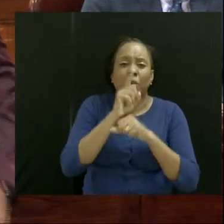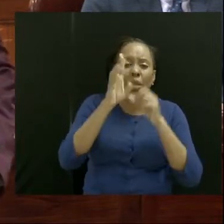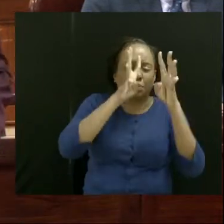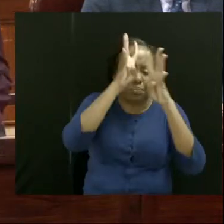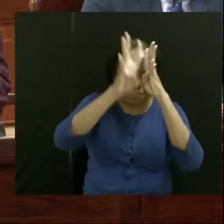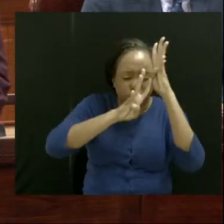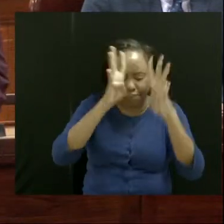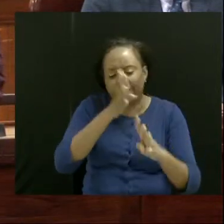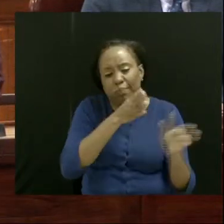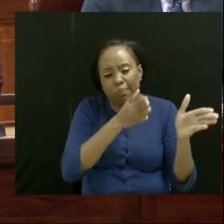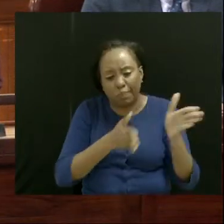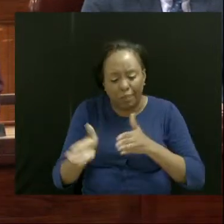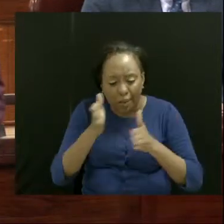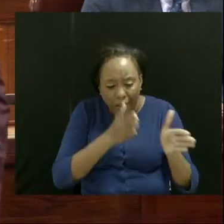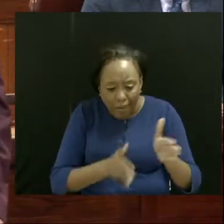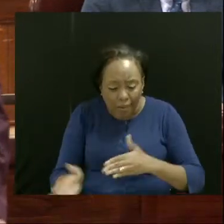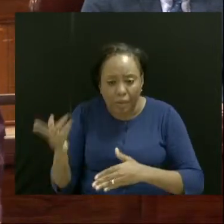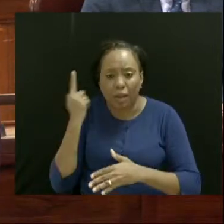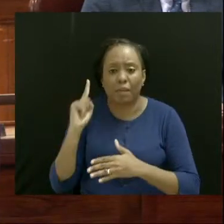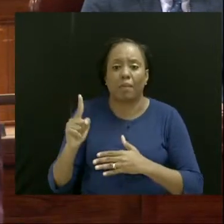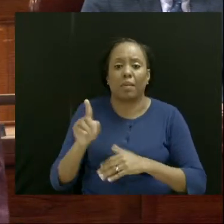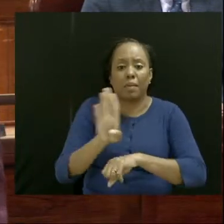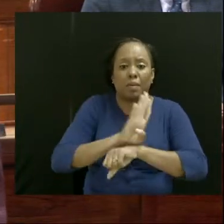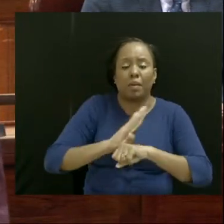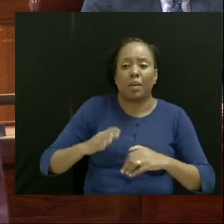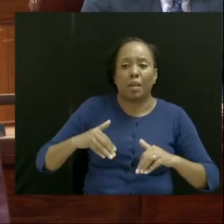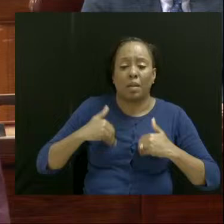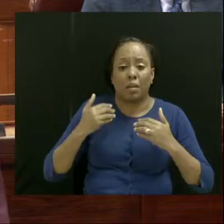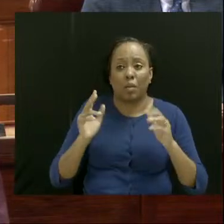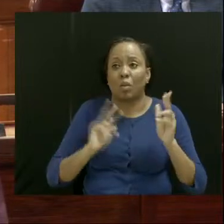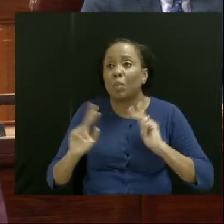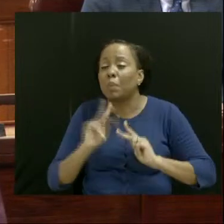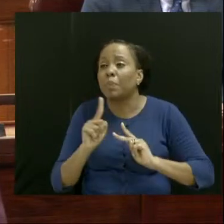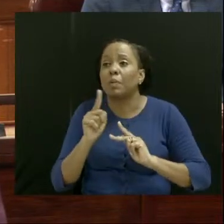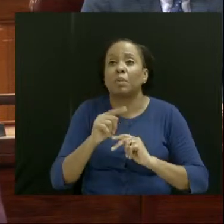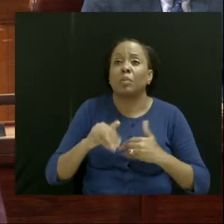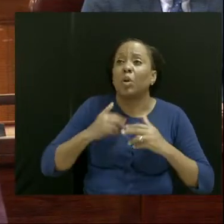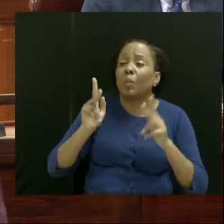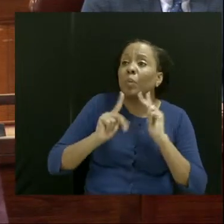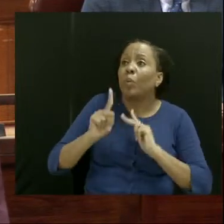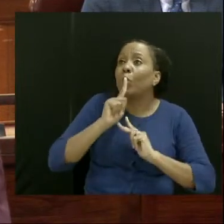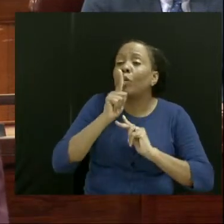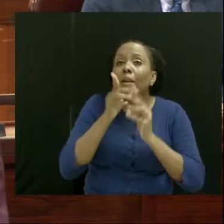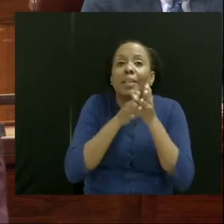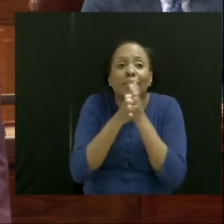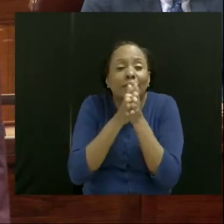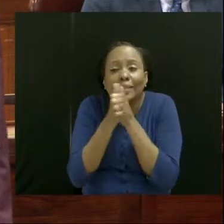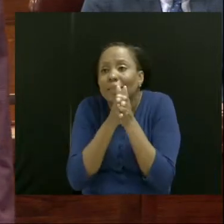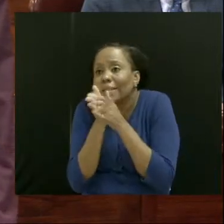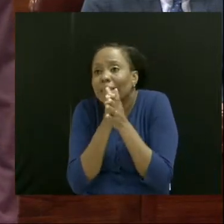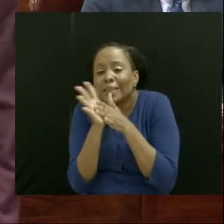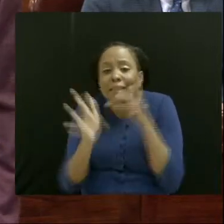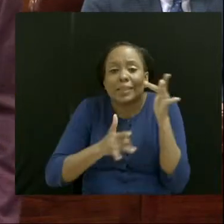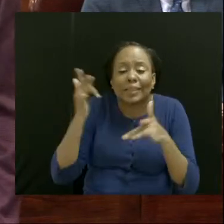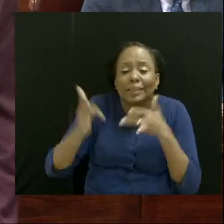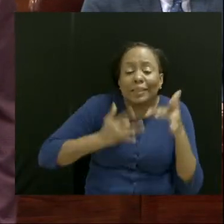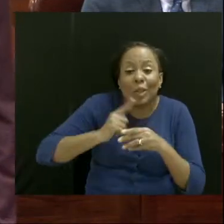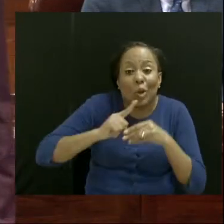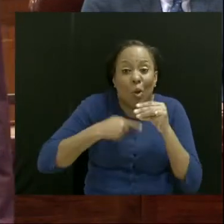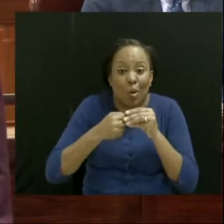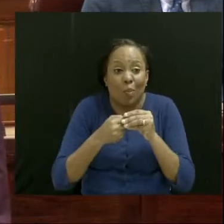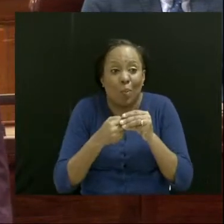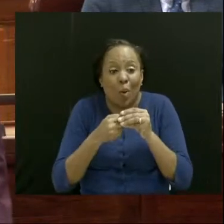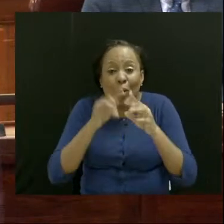a nation of young people filled with hope and aspiration and a global economy,